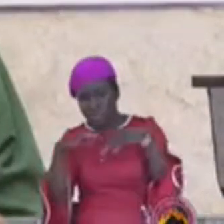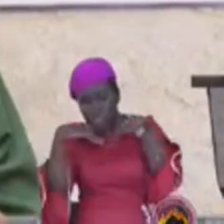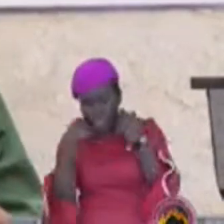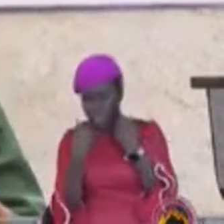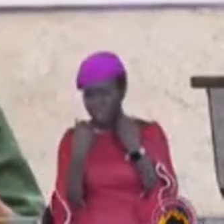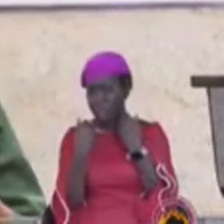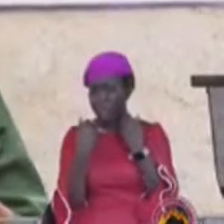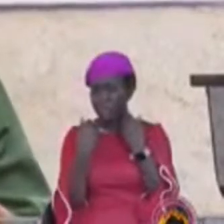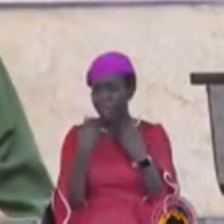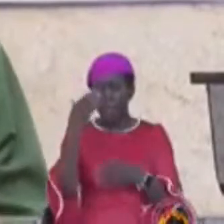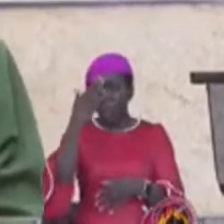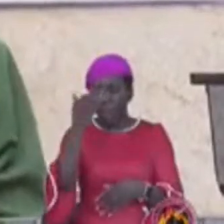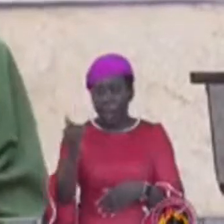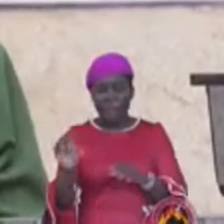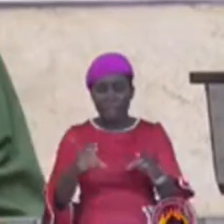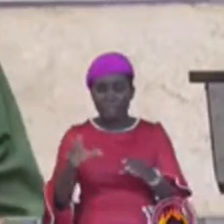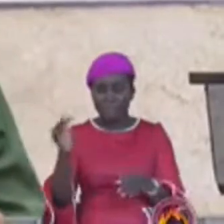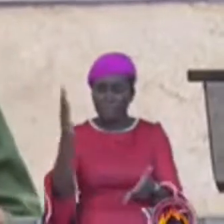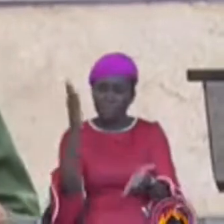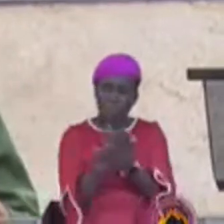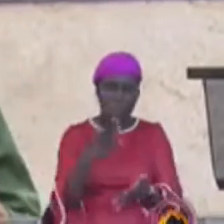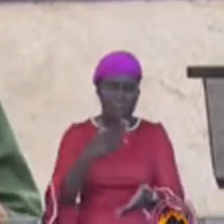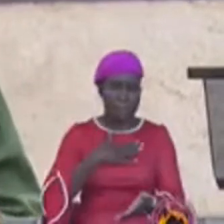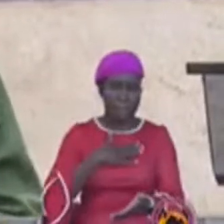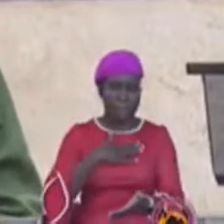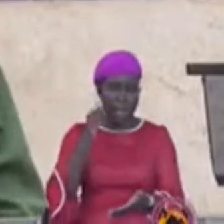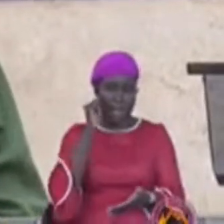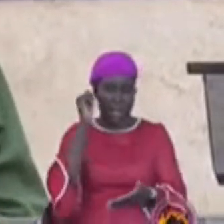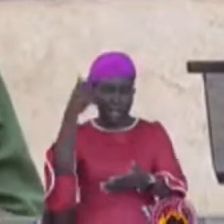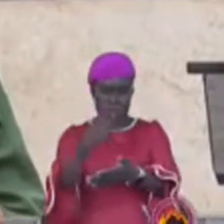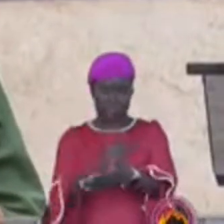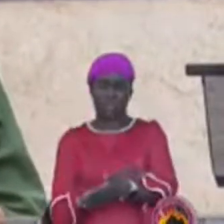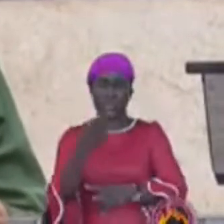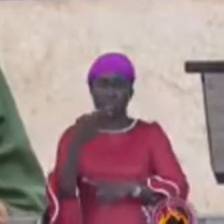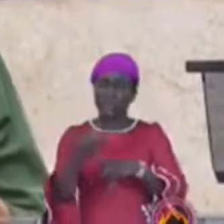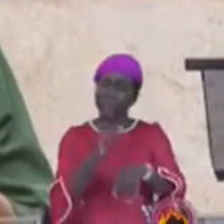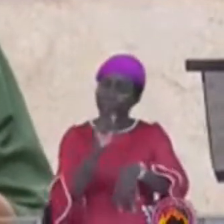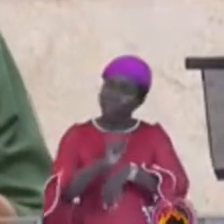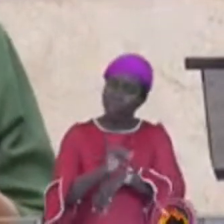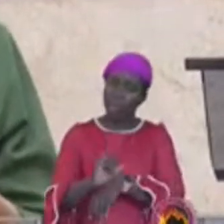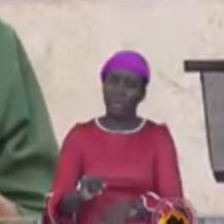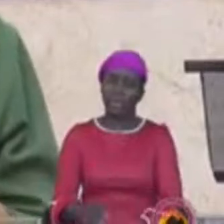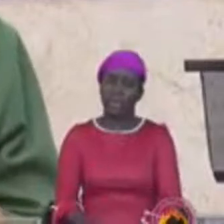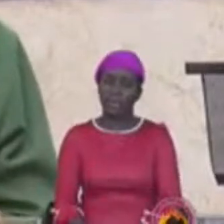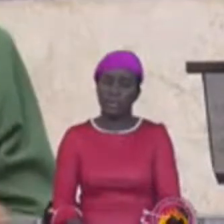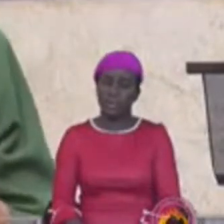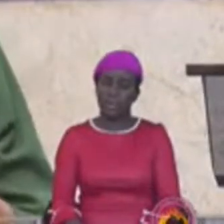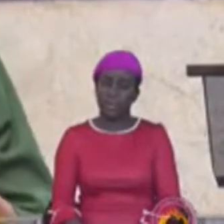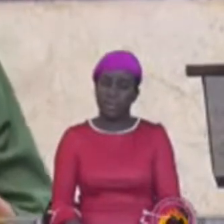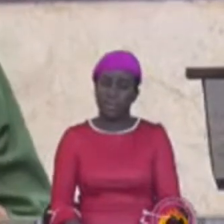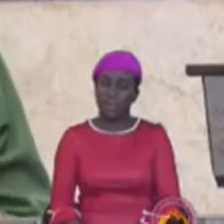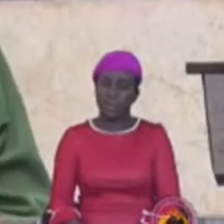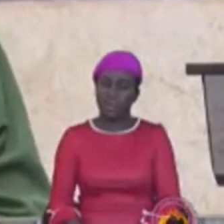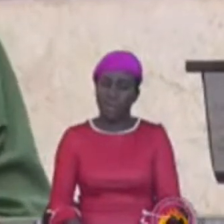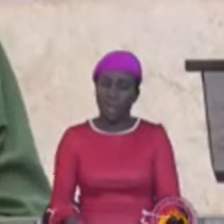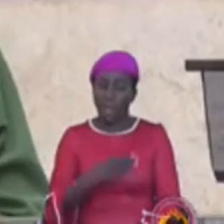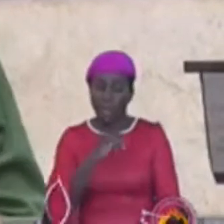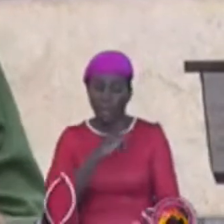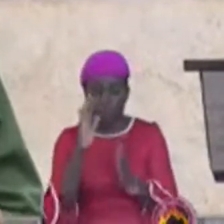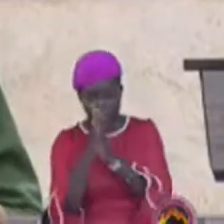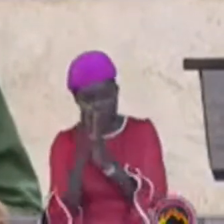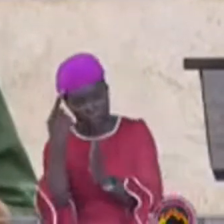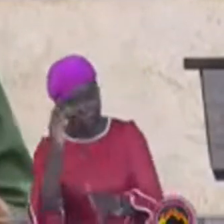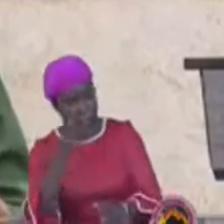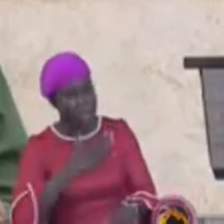made these people to stop this girl from coming to work? I say, God, let your will be done. So I